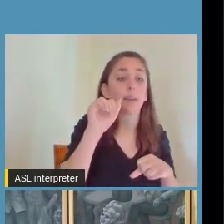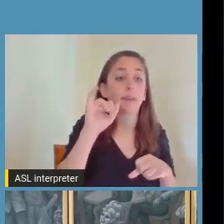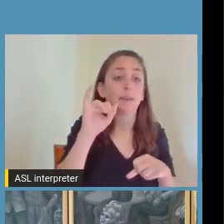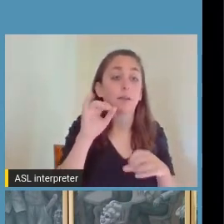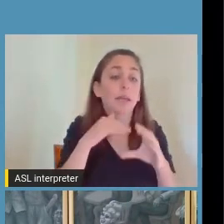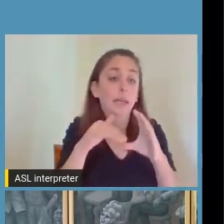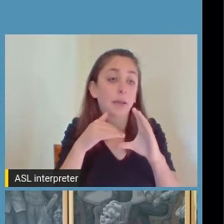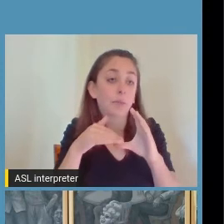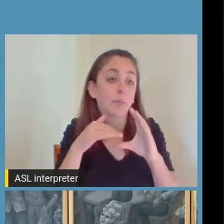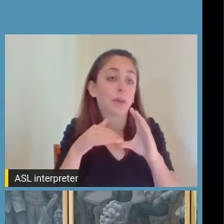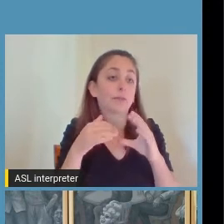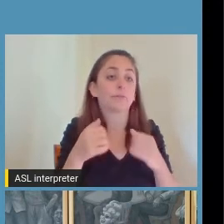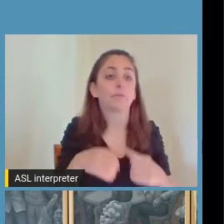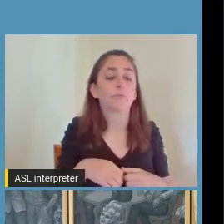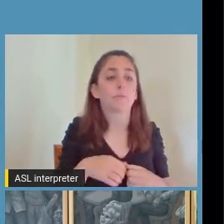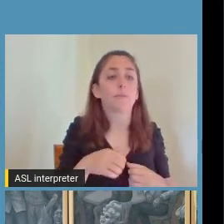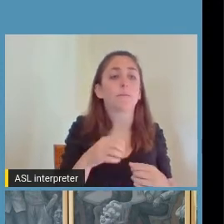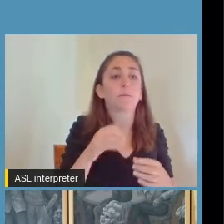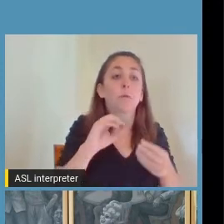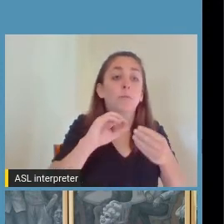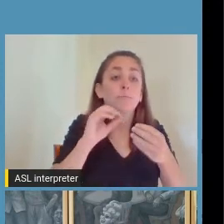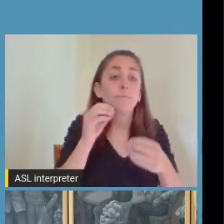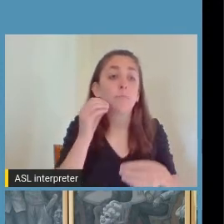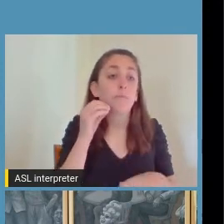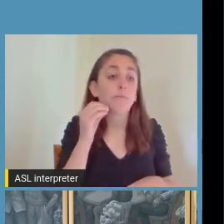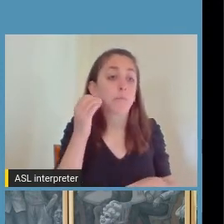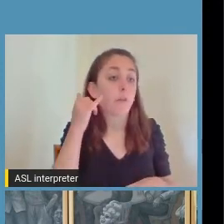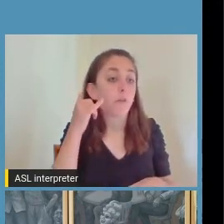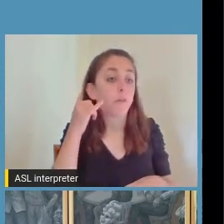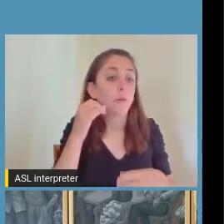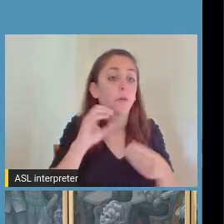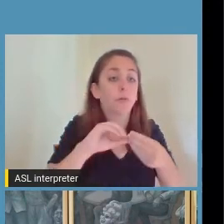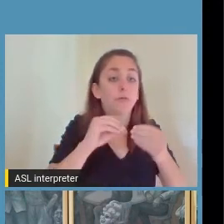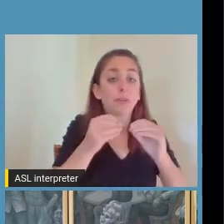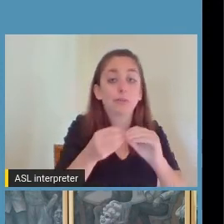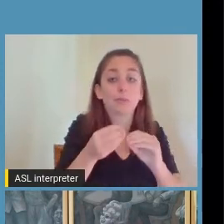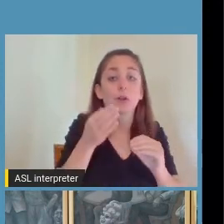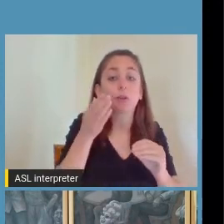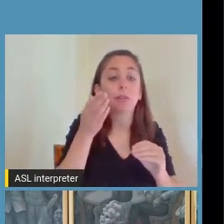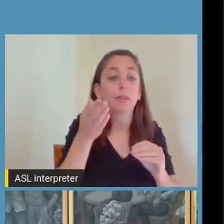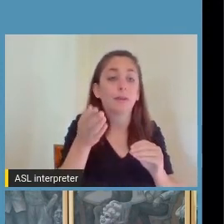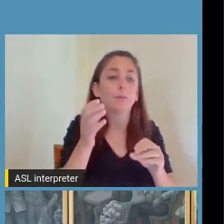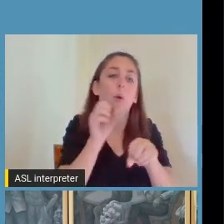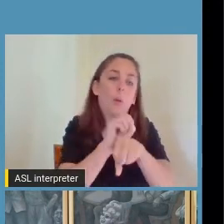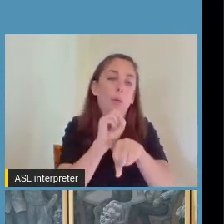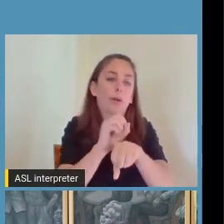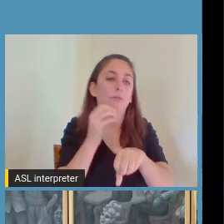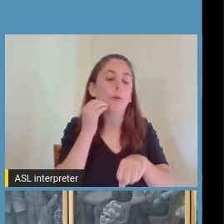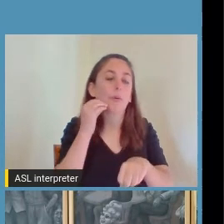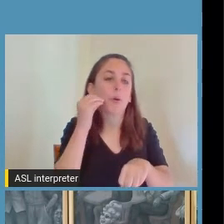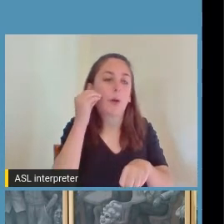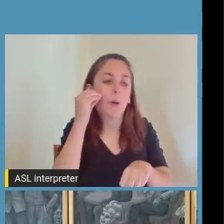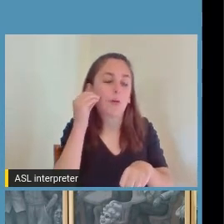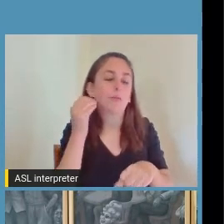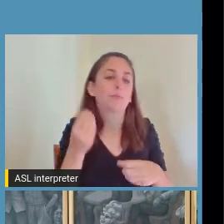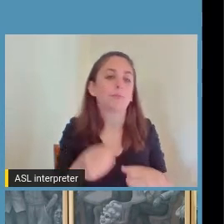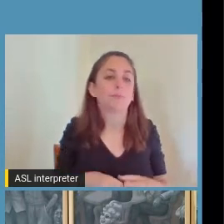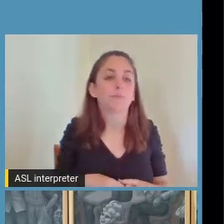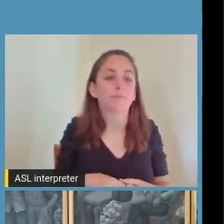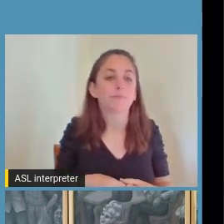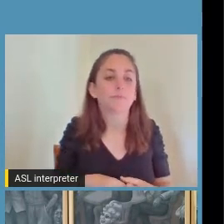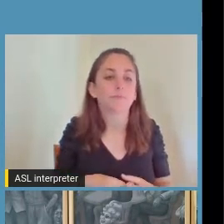amanda.gustin@vermonthistory.org. My phone number is there, but like many of you, I am working from home largely, although I am at my